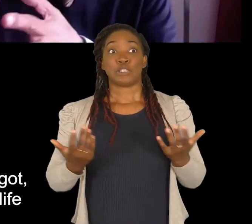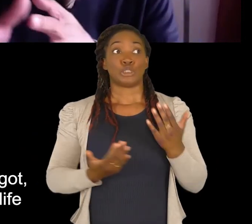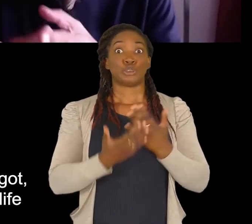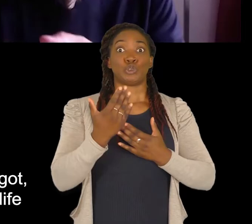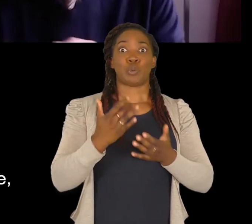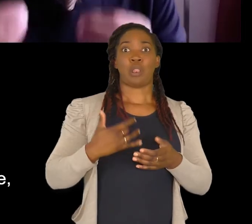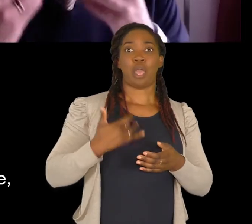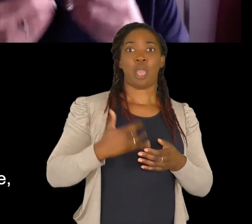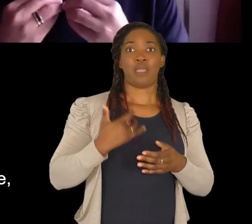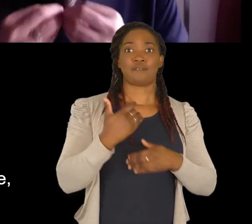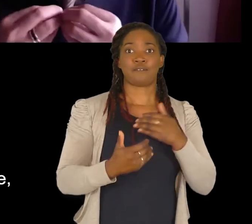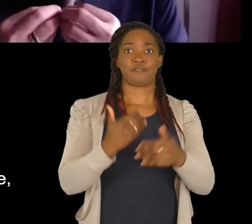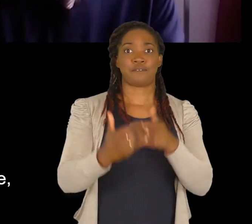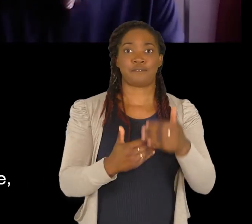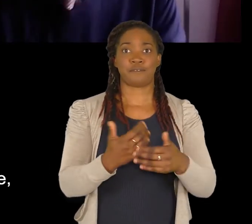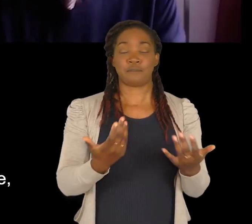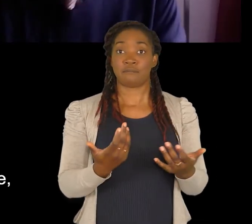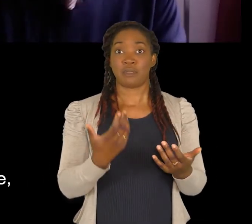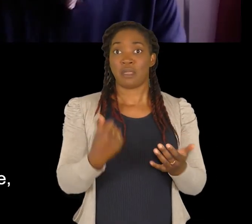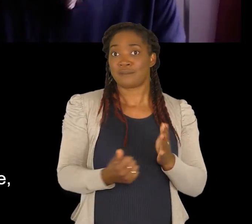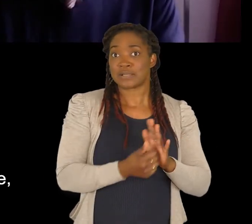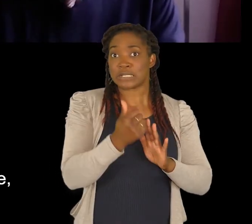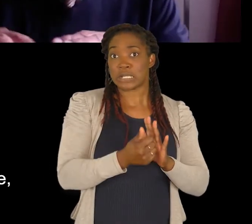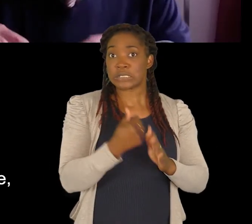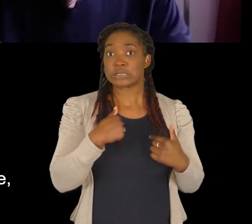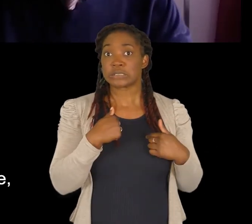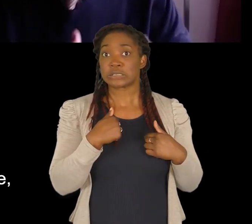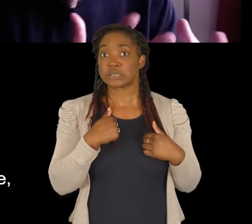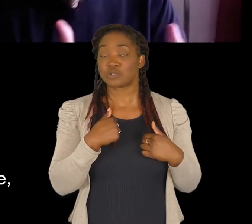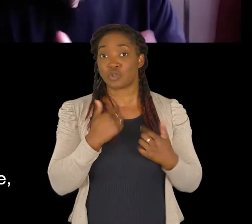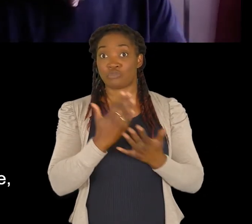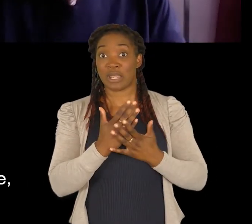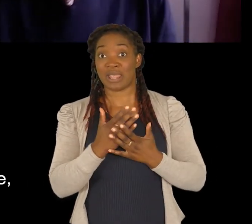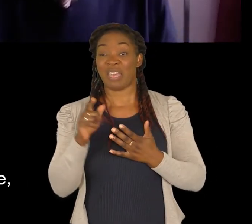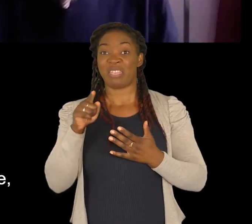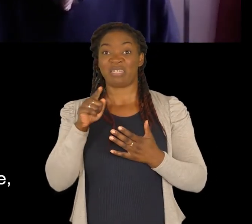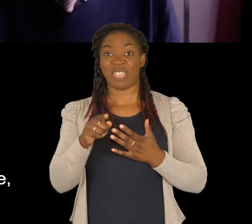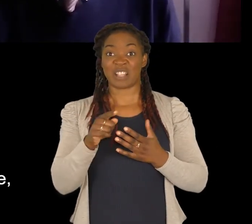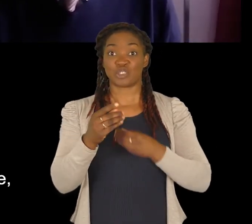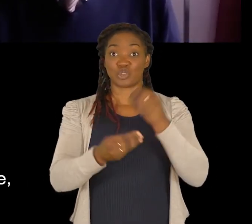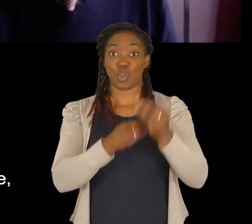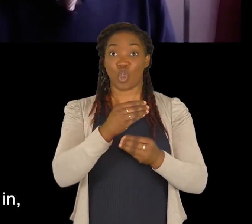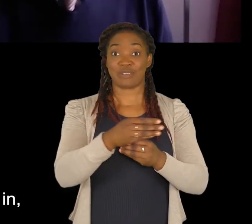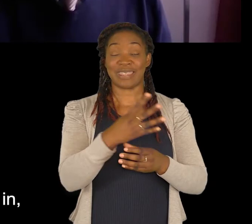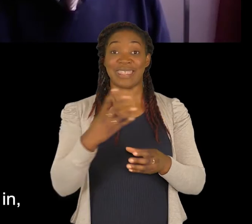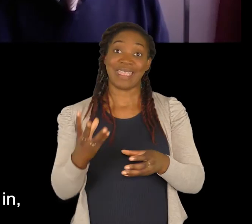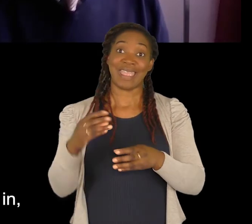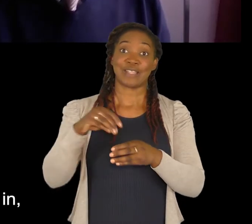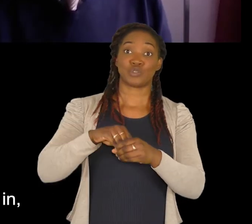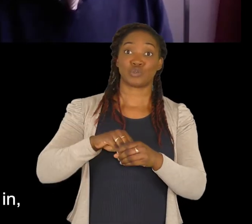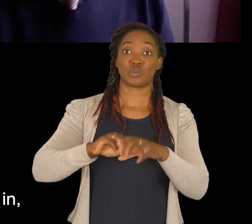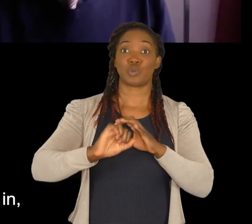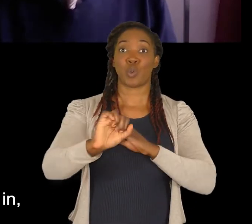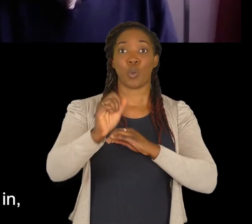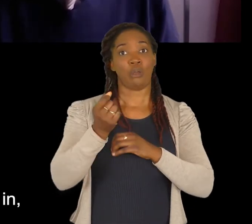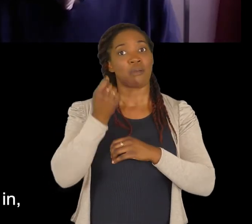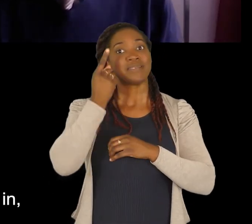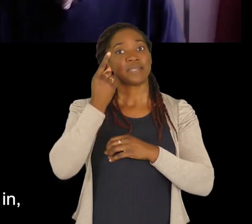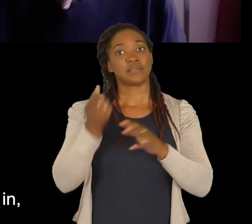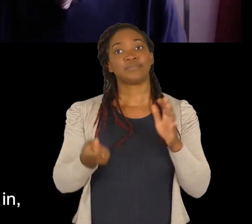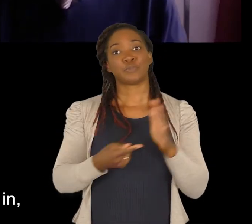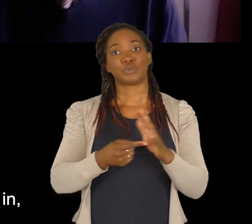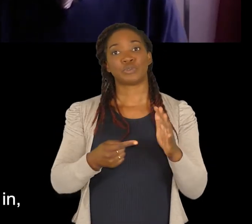of life, but we've got those skills that we can leverage. So weaving that story into your idea, I think is absolutely